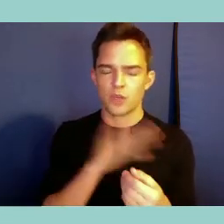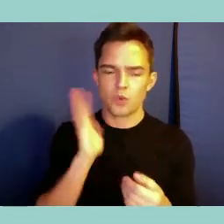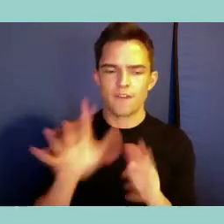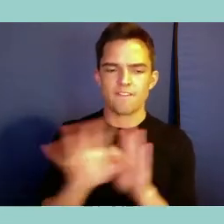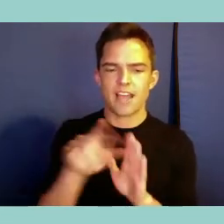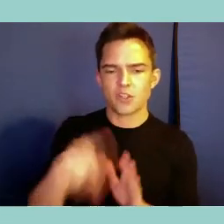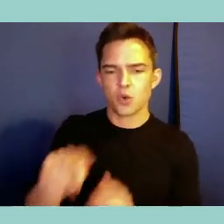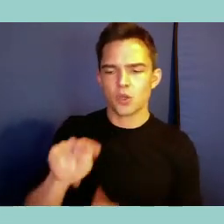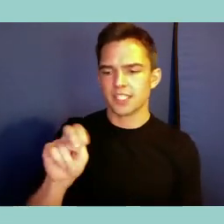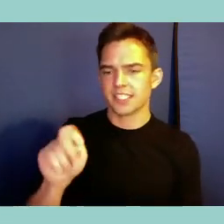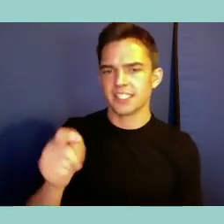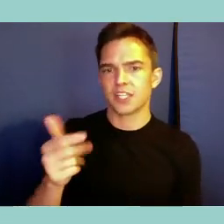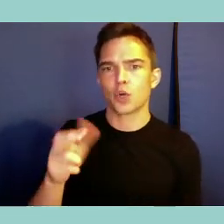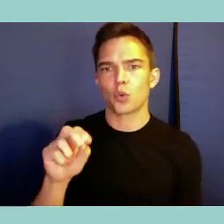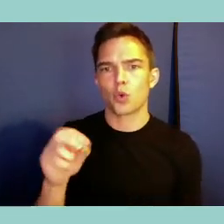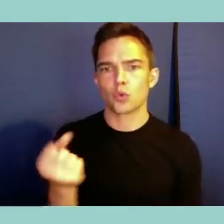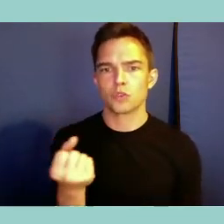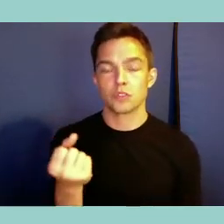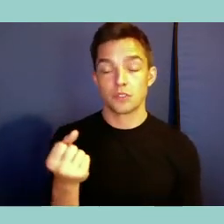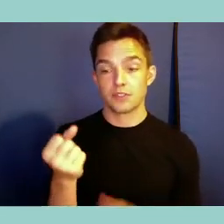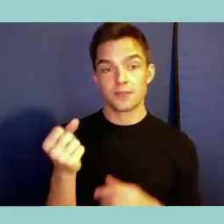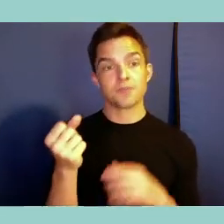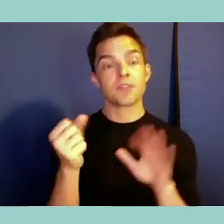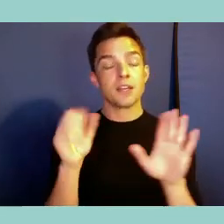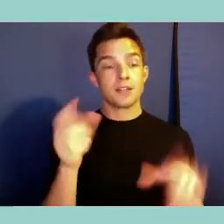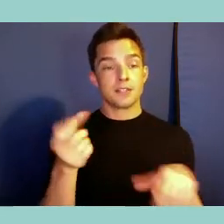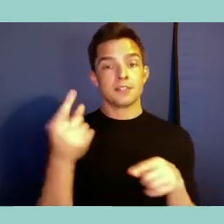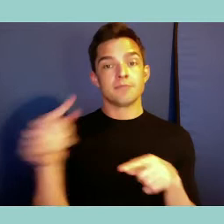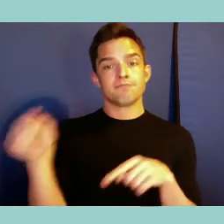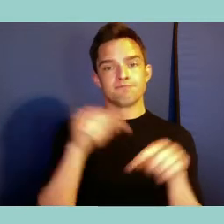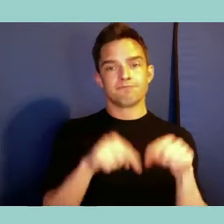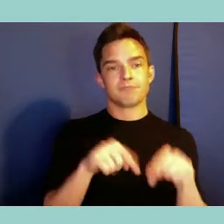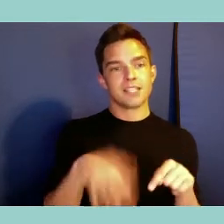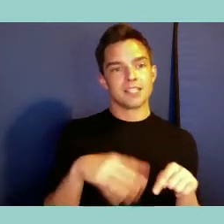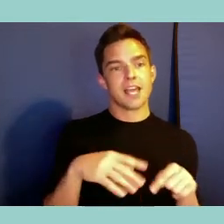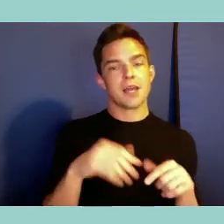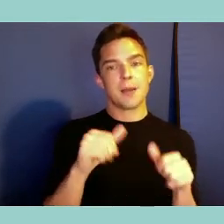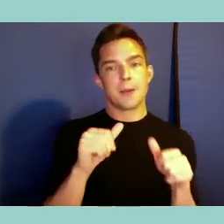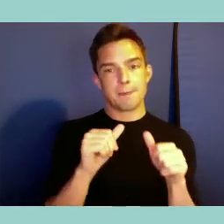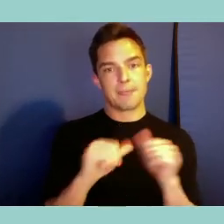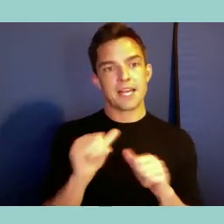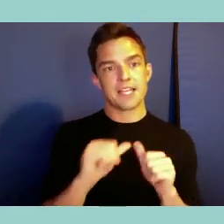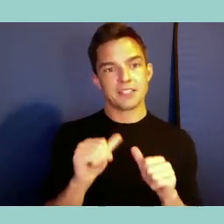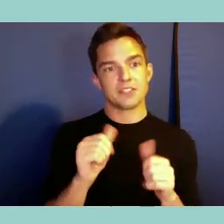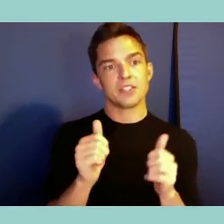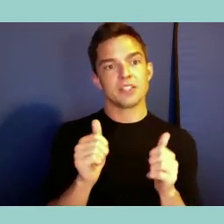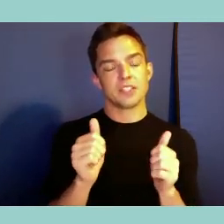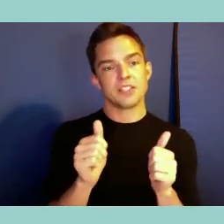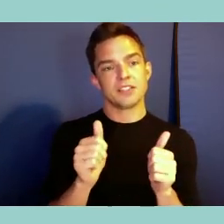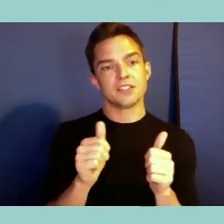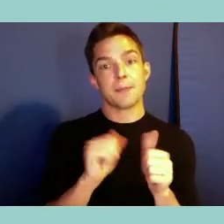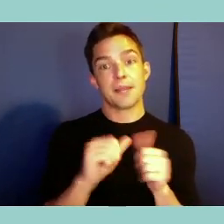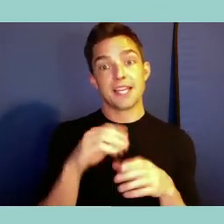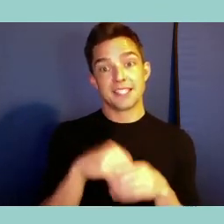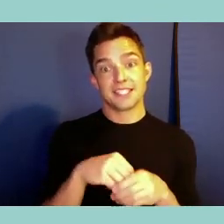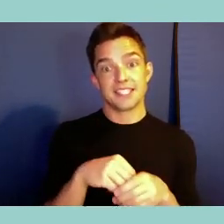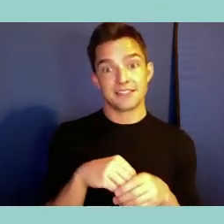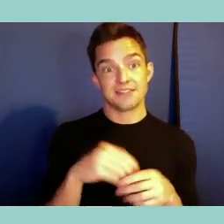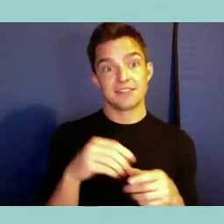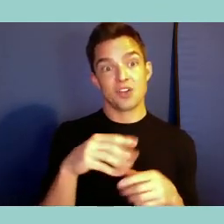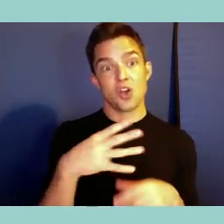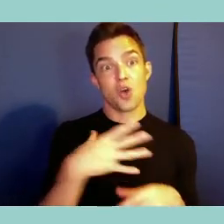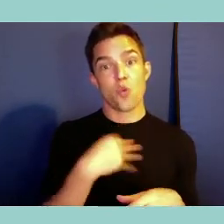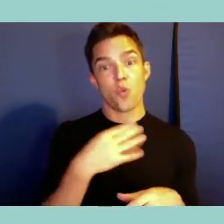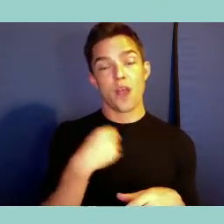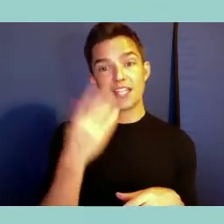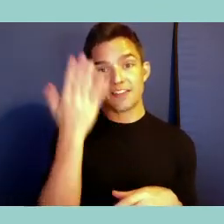niggers. Now, the play is performed in whiteface with black actors. And